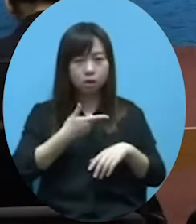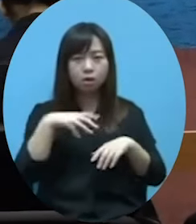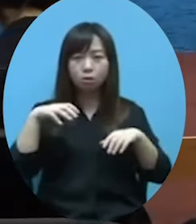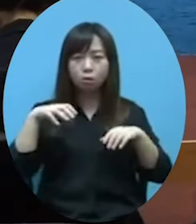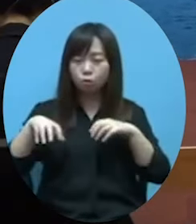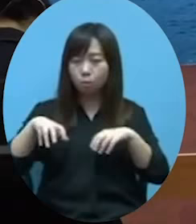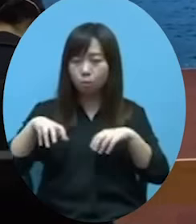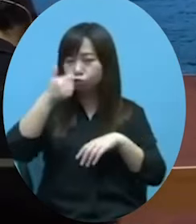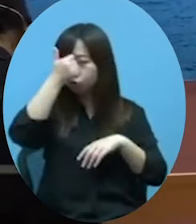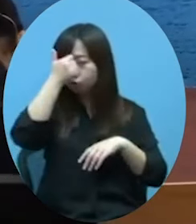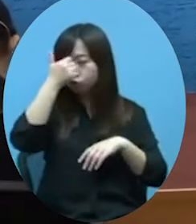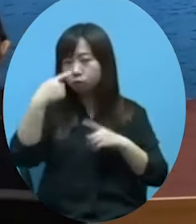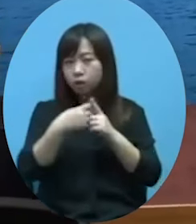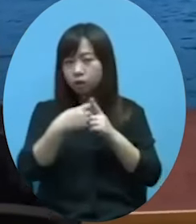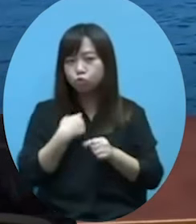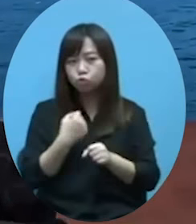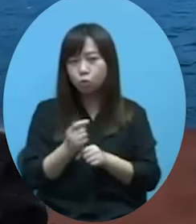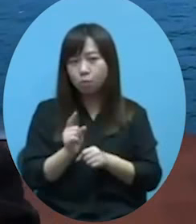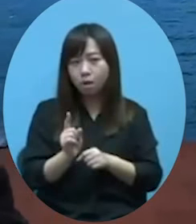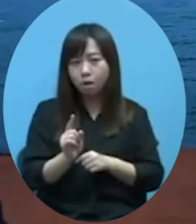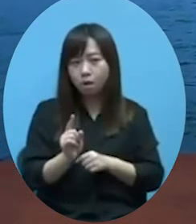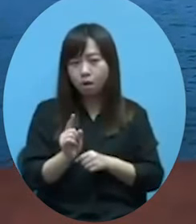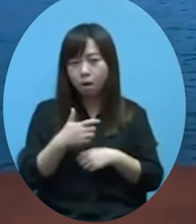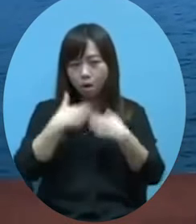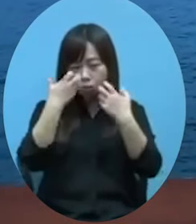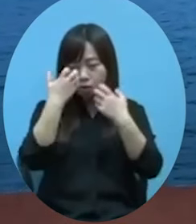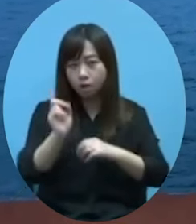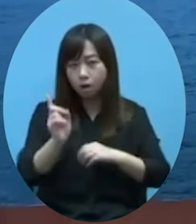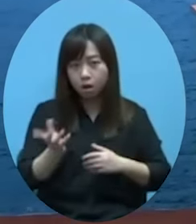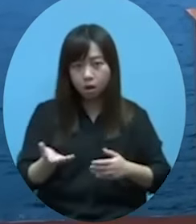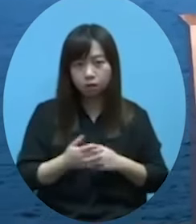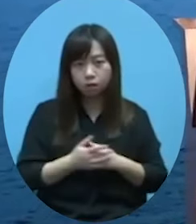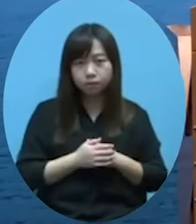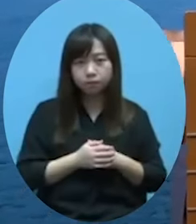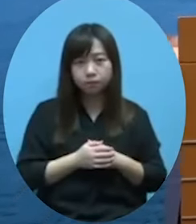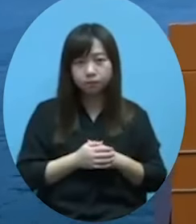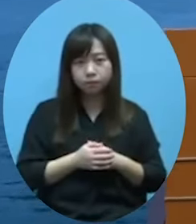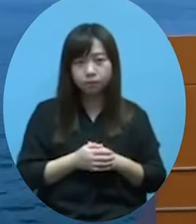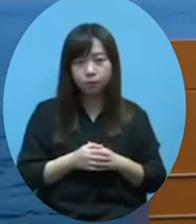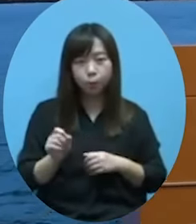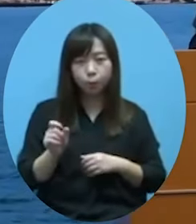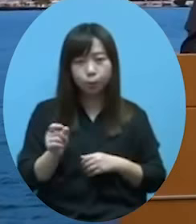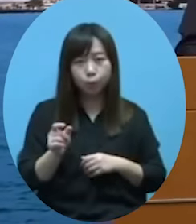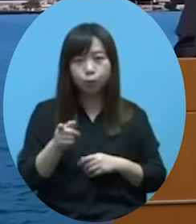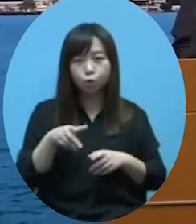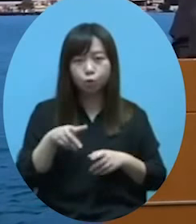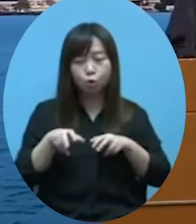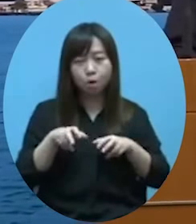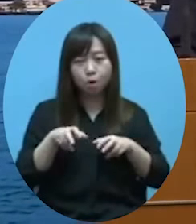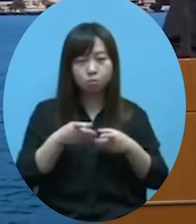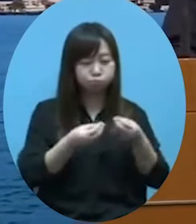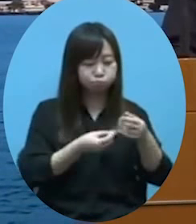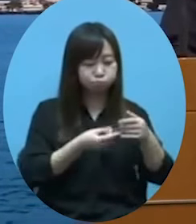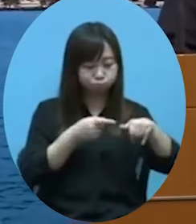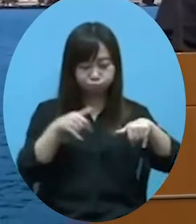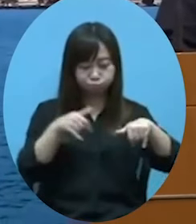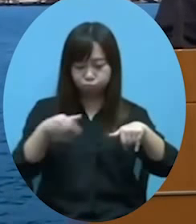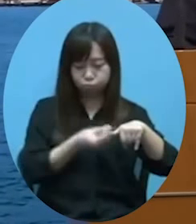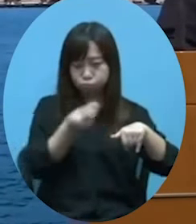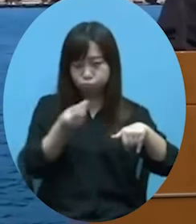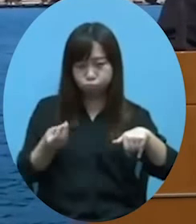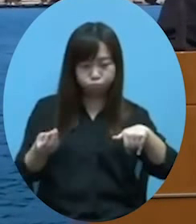there a chance of it being spread amongst different animals as wellor even from animals to humans